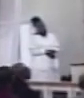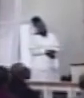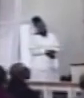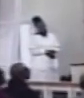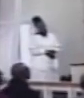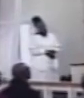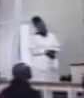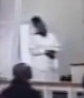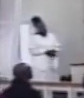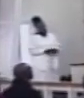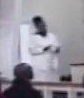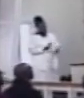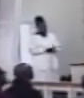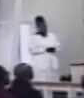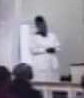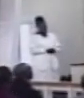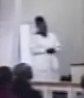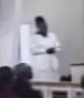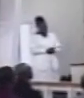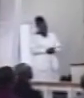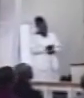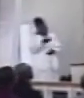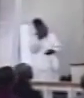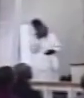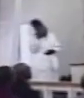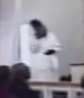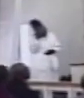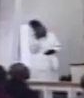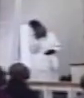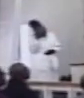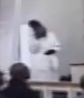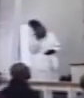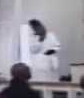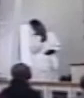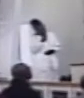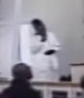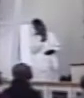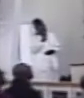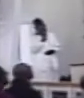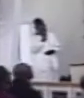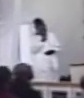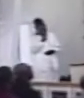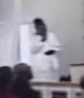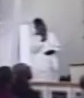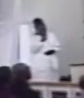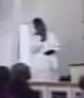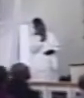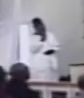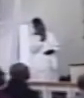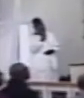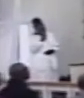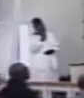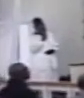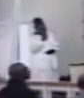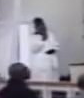had. The Bible don't say it, but Wells says it. He wound it around one